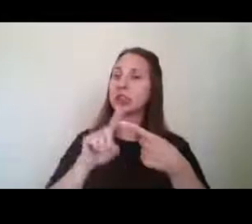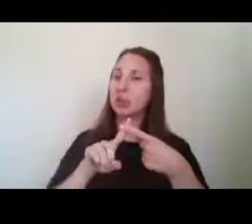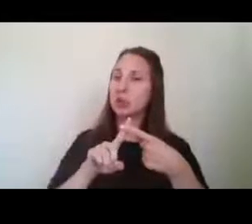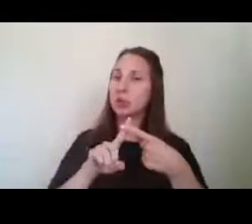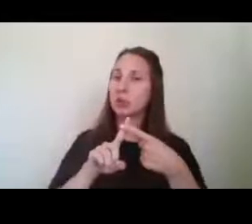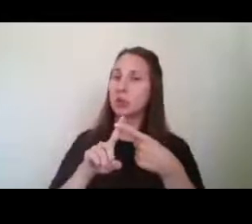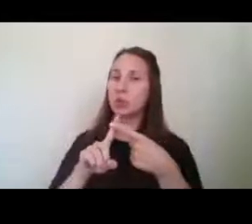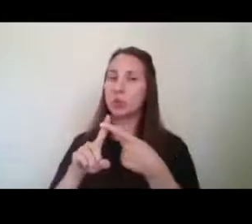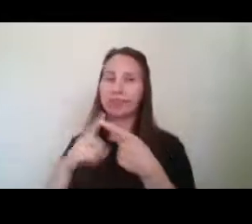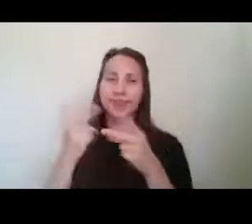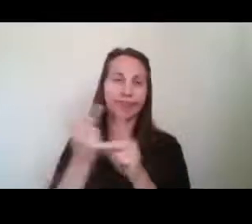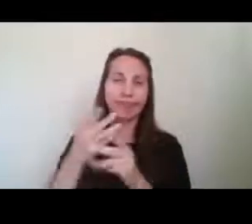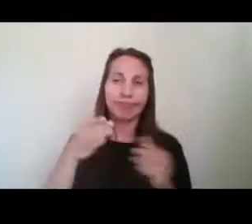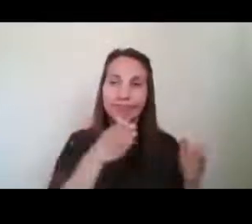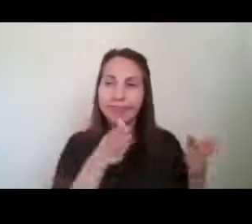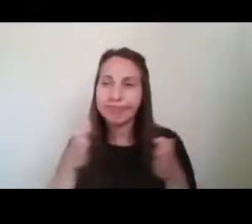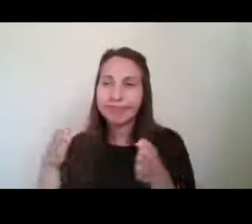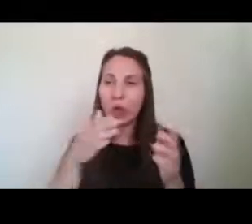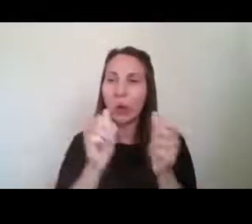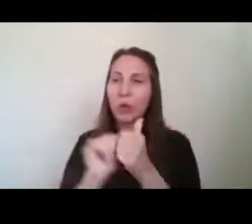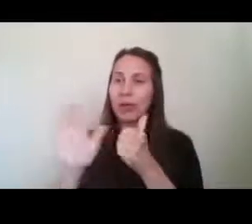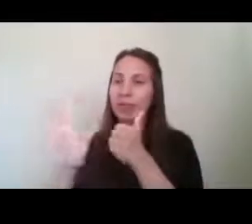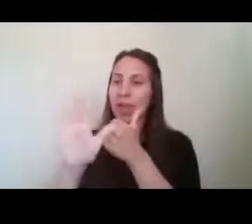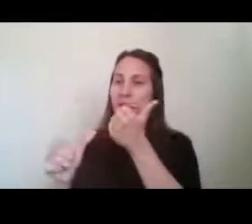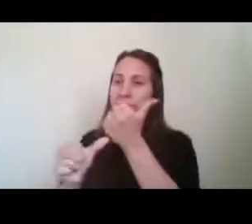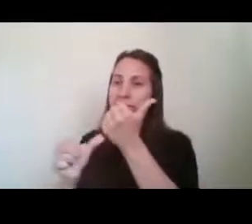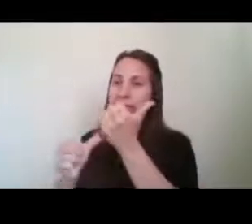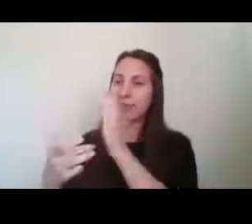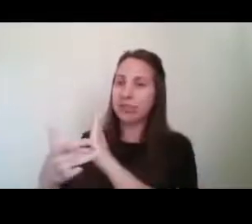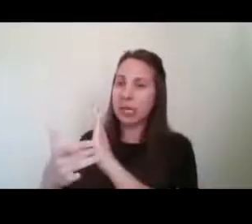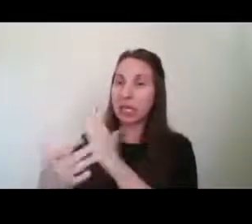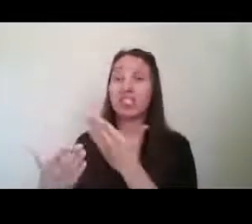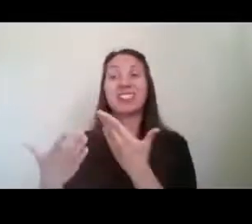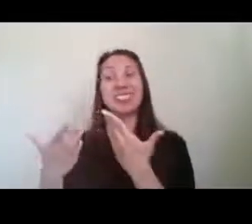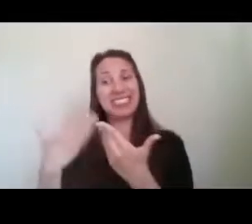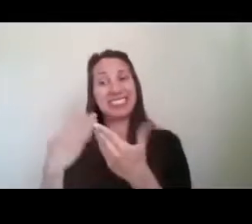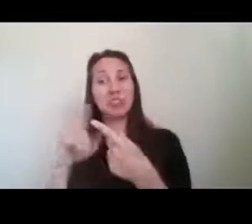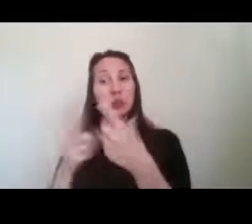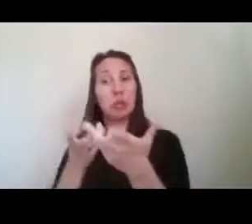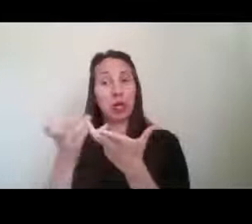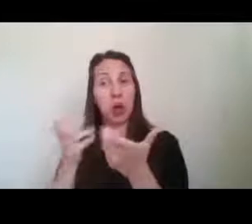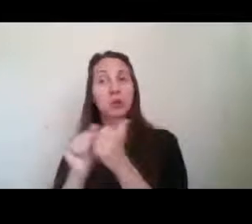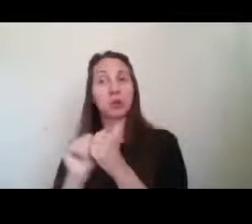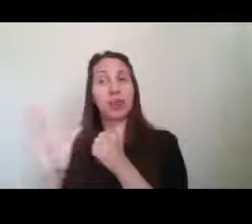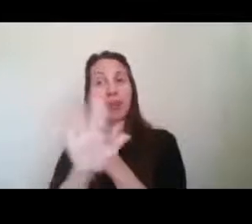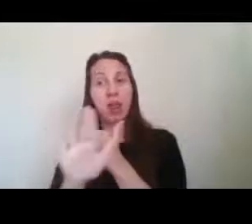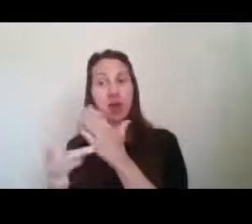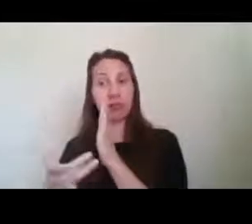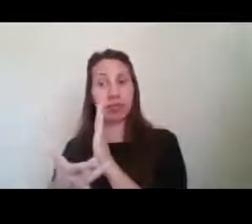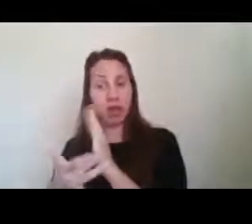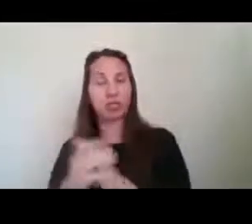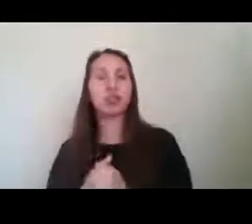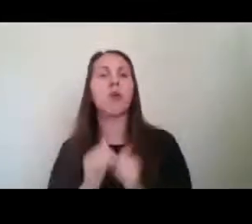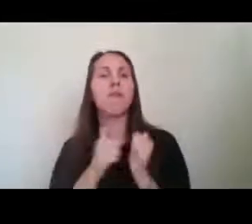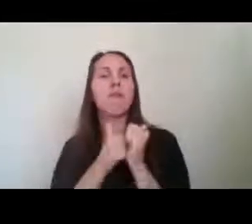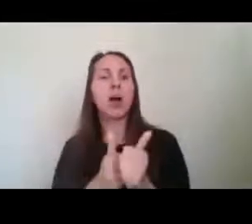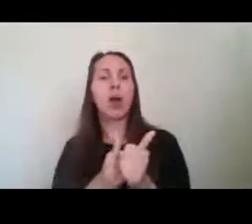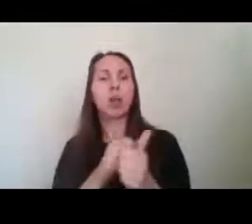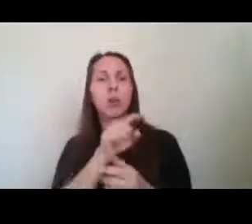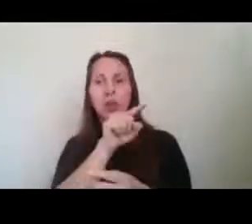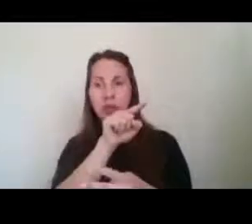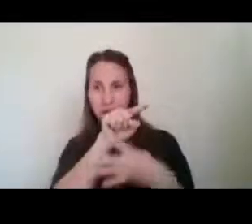assistive technology, and it's easy to interact with their assistive technology. So following these 4 tenets,